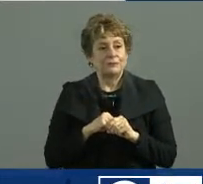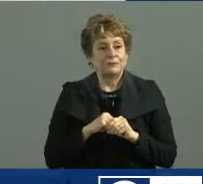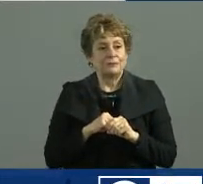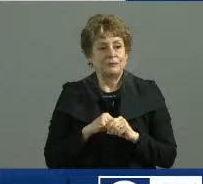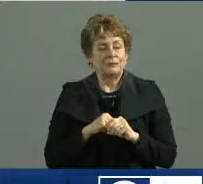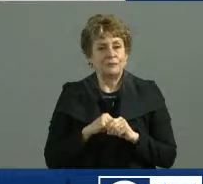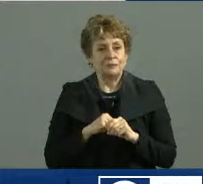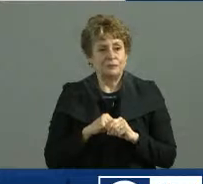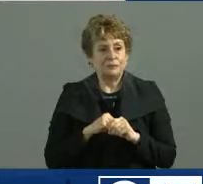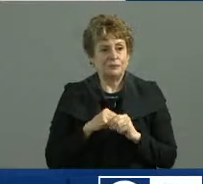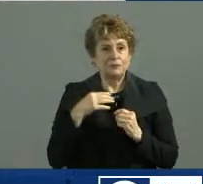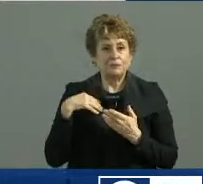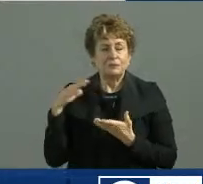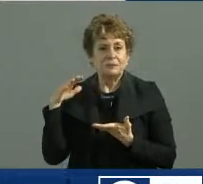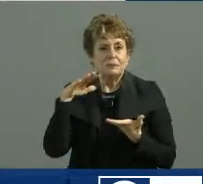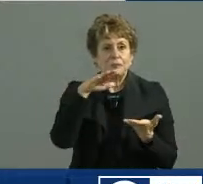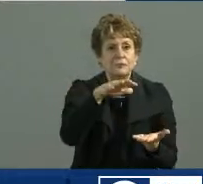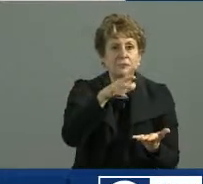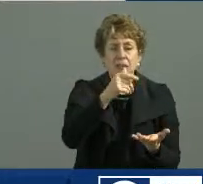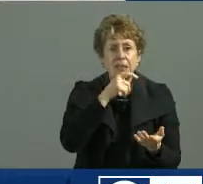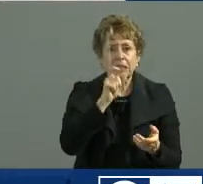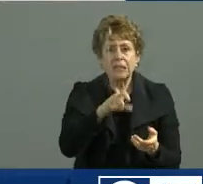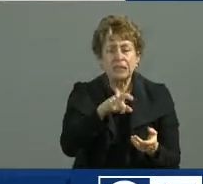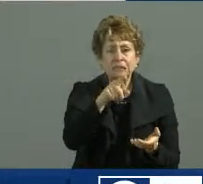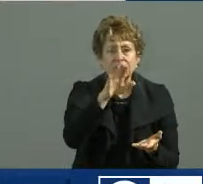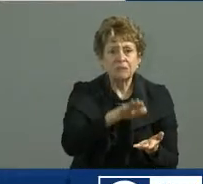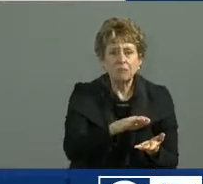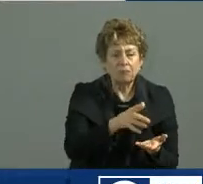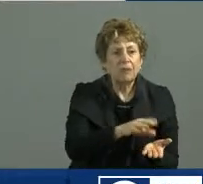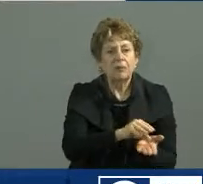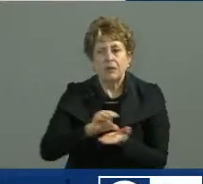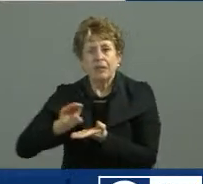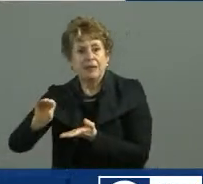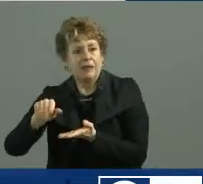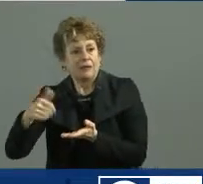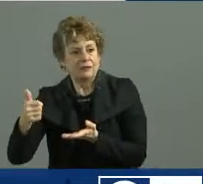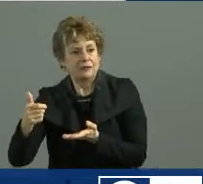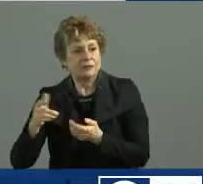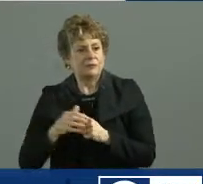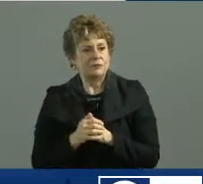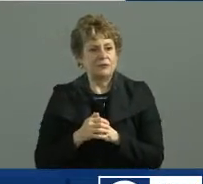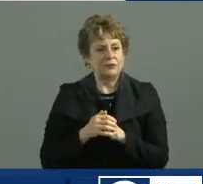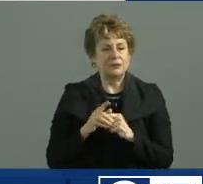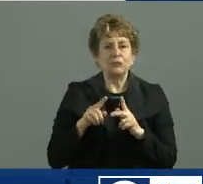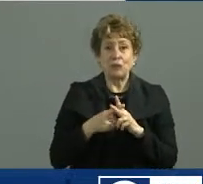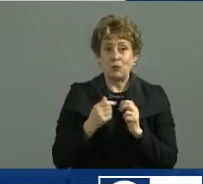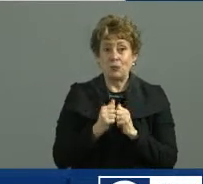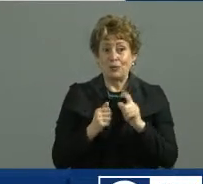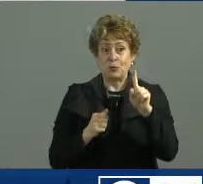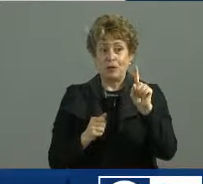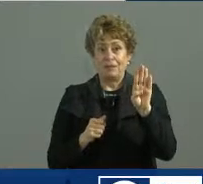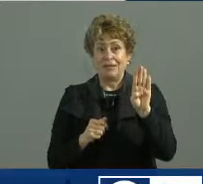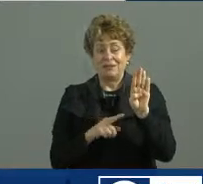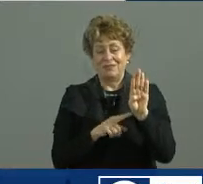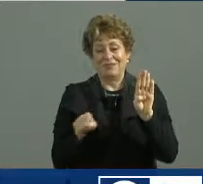system. This should open up for Phase 1B scheduling on Monday.